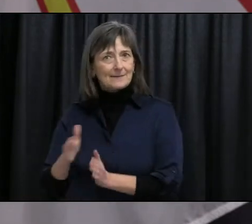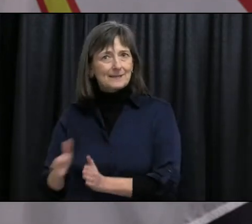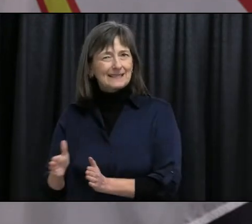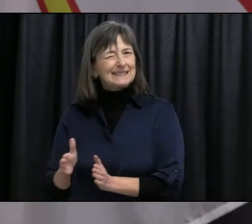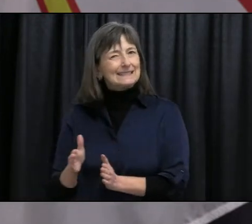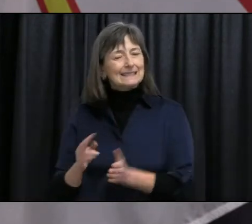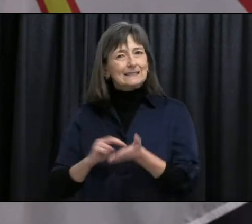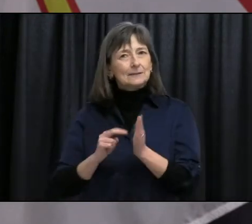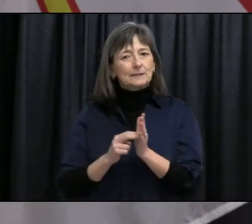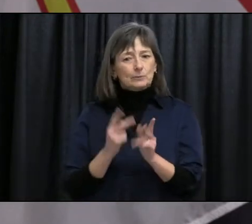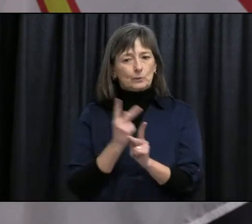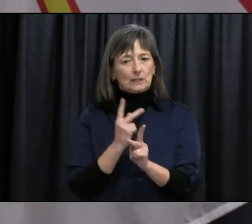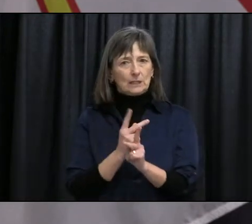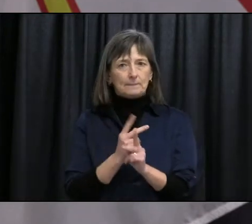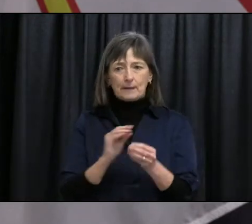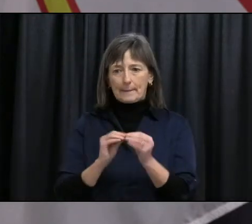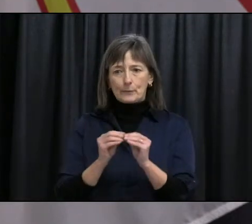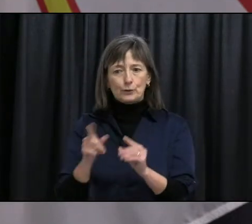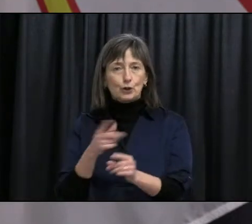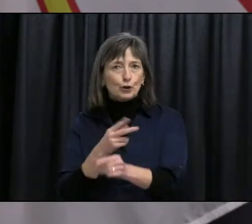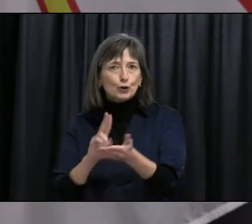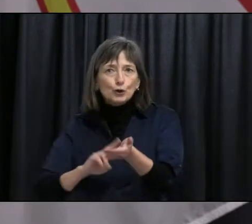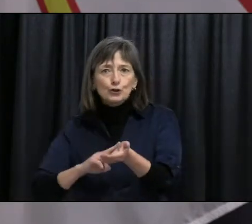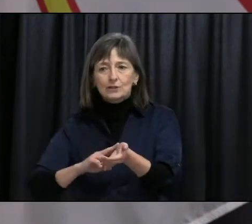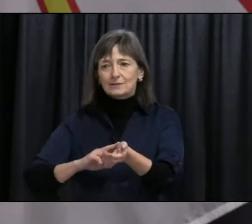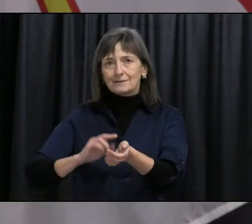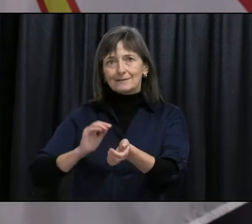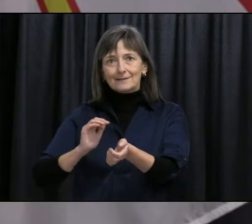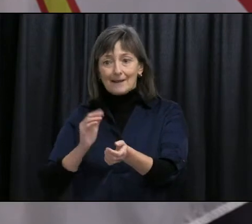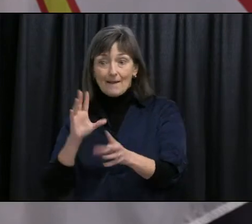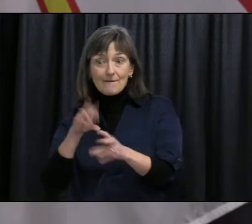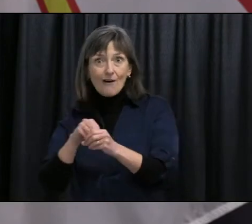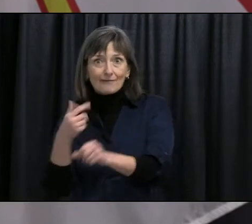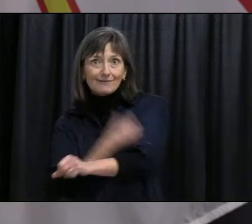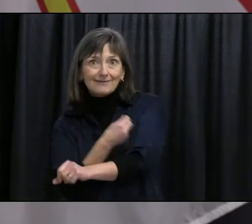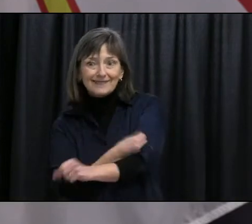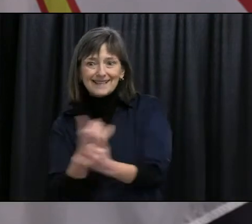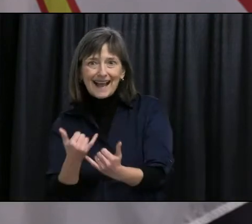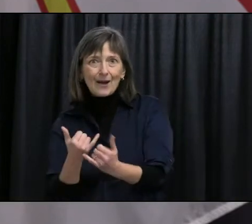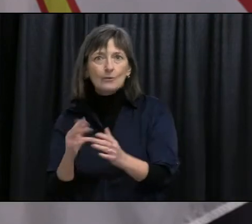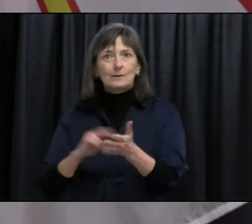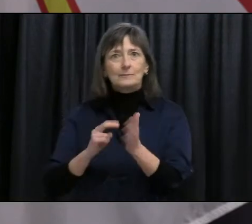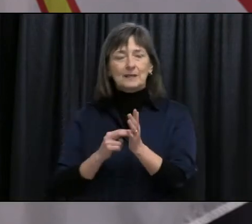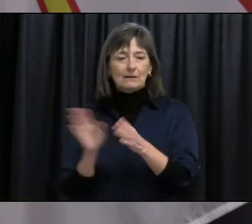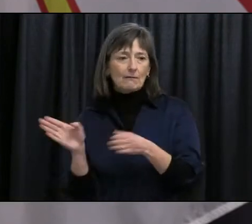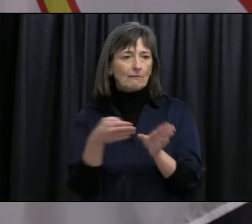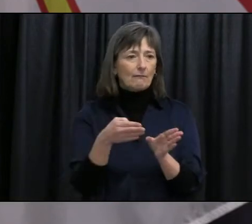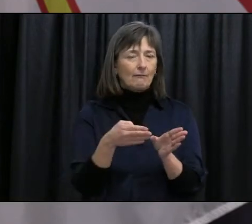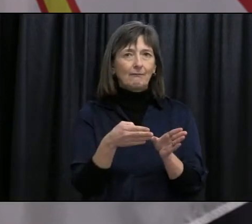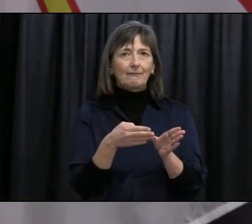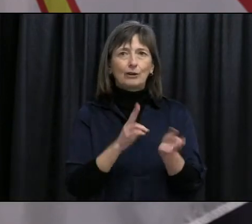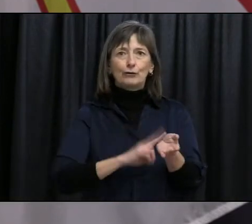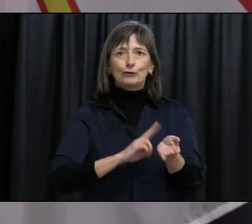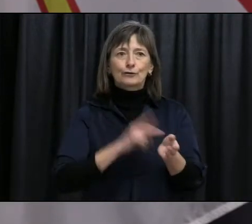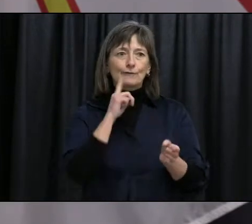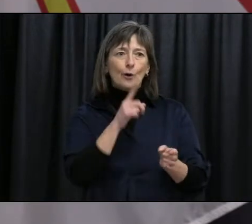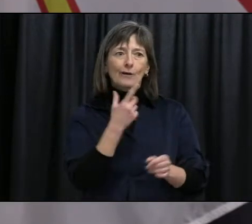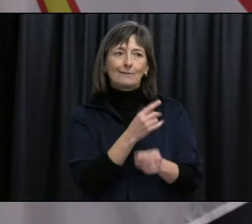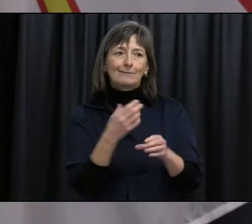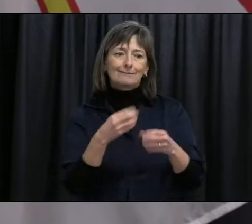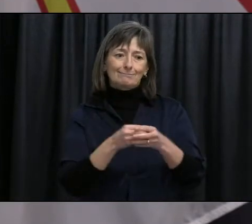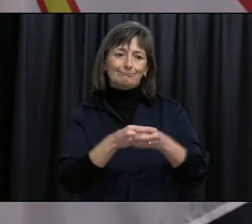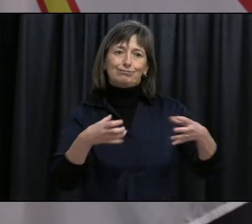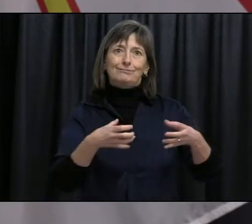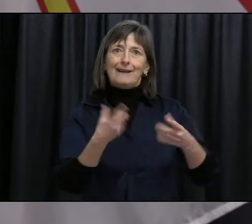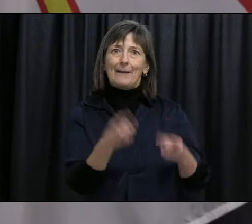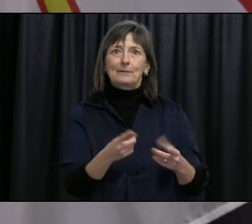maintain our capacity as best as we can. So a lot of these limitations with regard to size and regard to how many people can be somewhere,